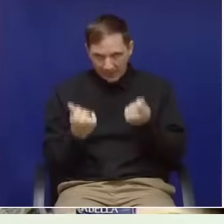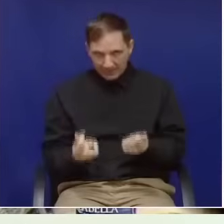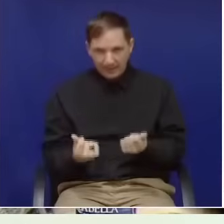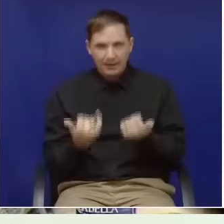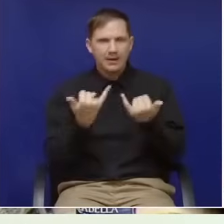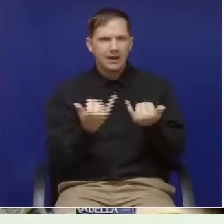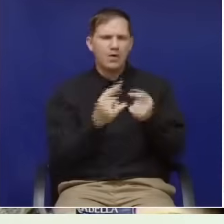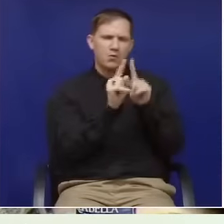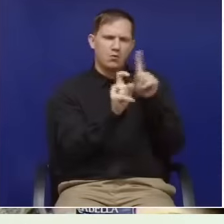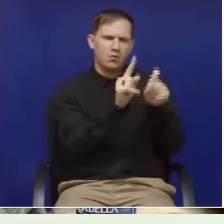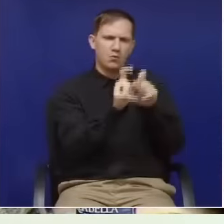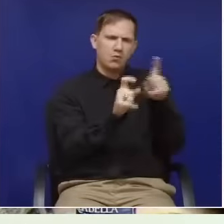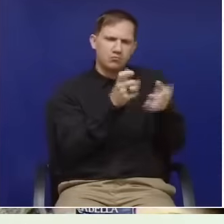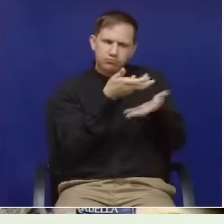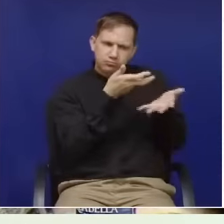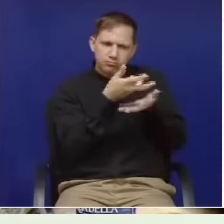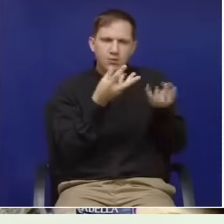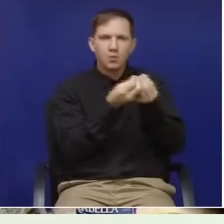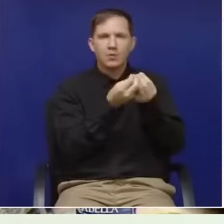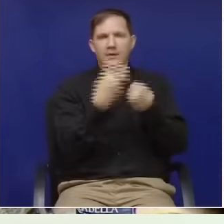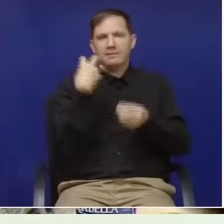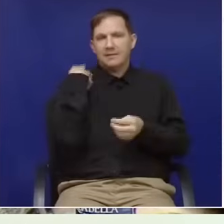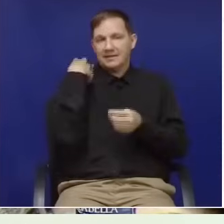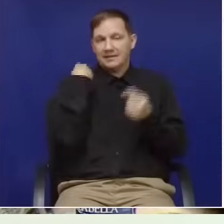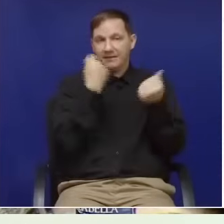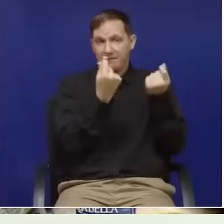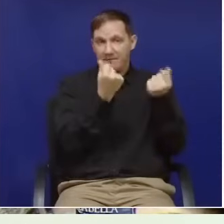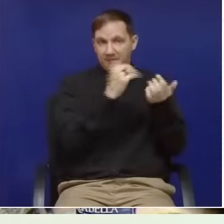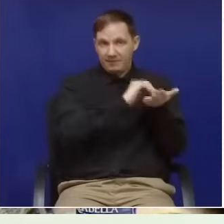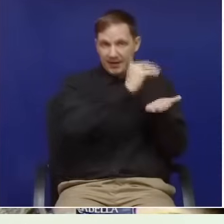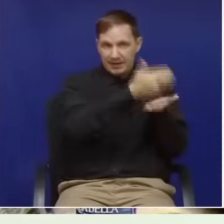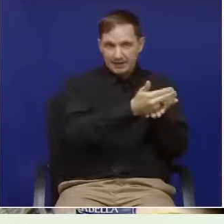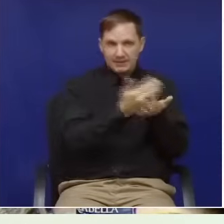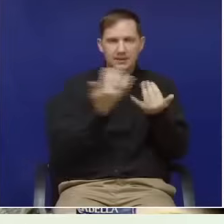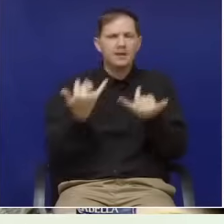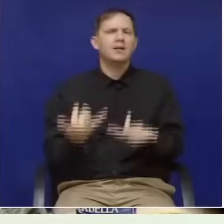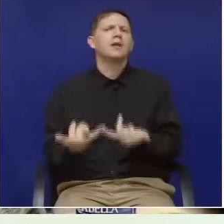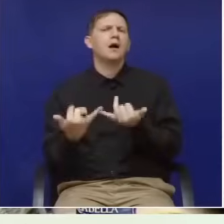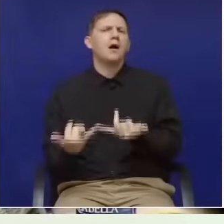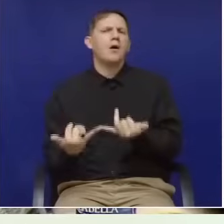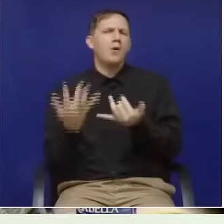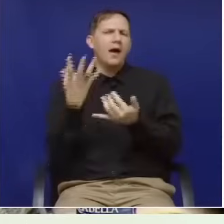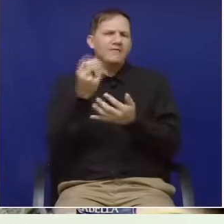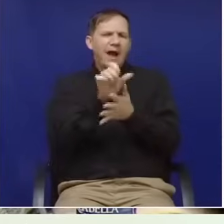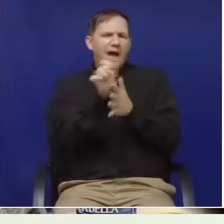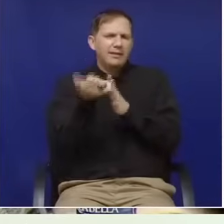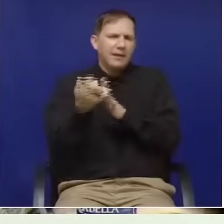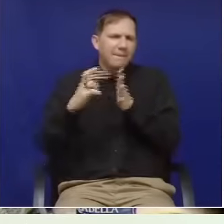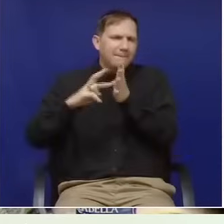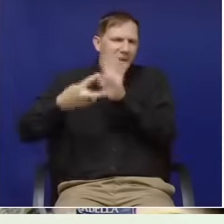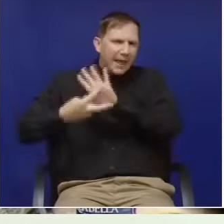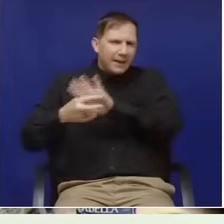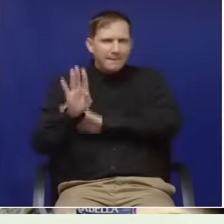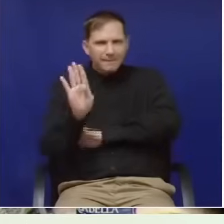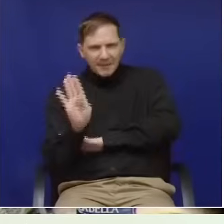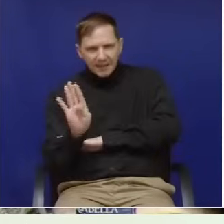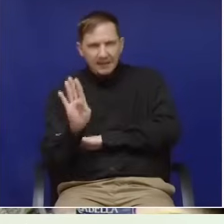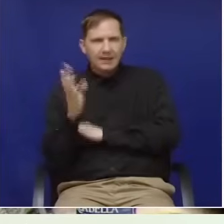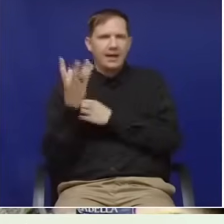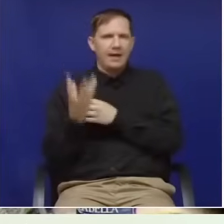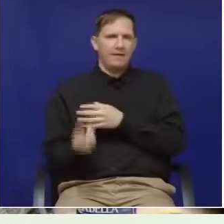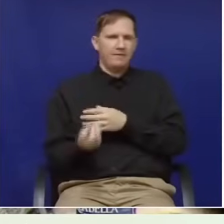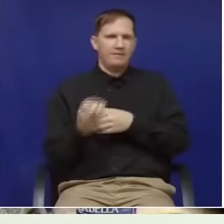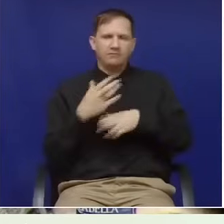Minister of Finance, what contingency measures are in place to prevent further ICT